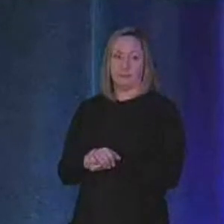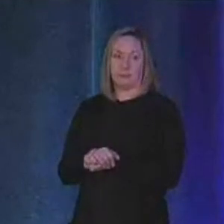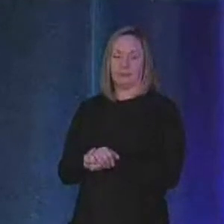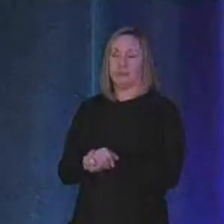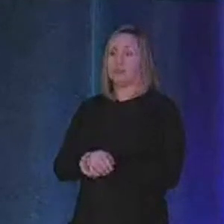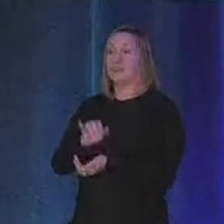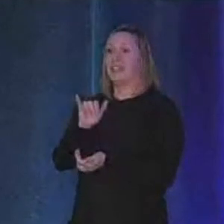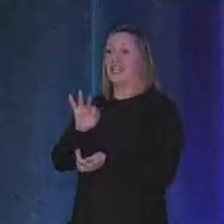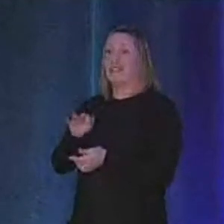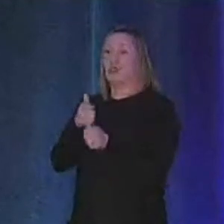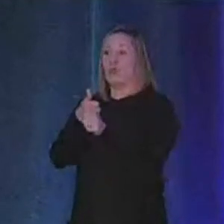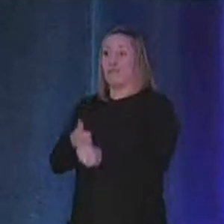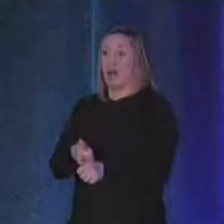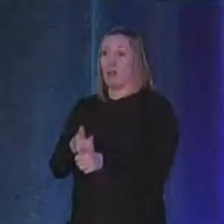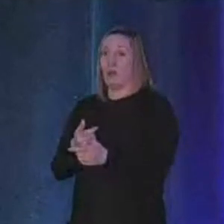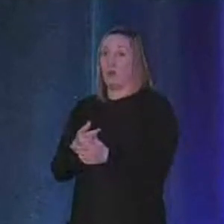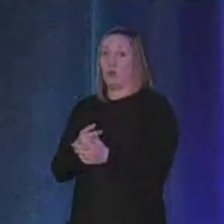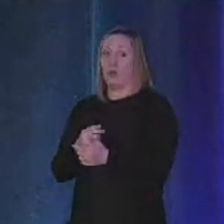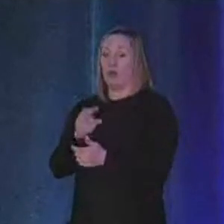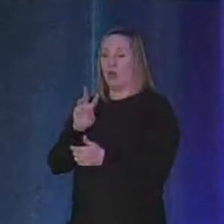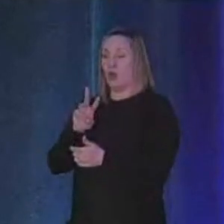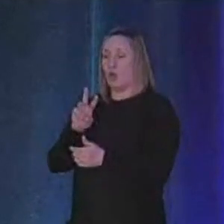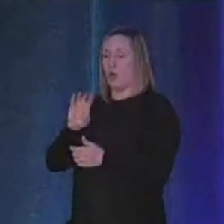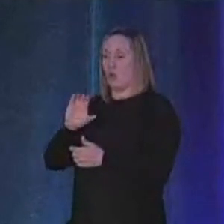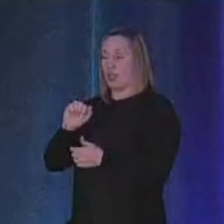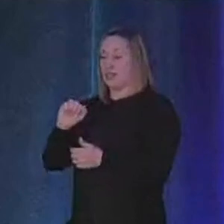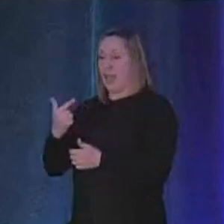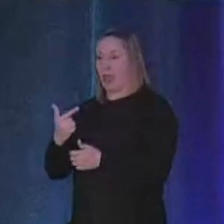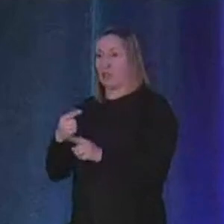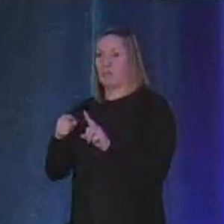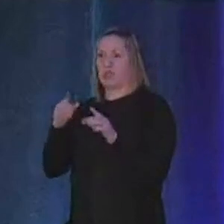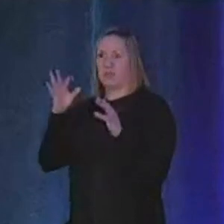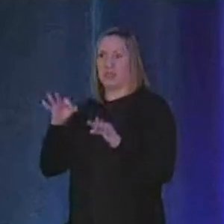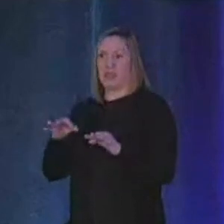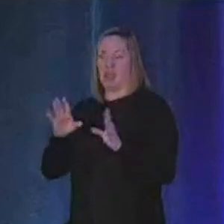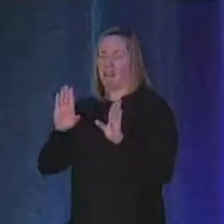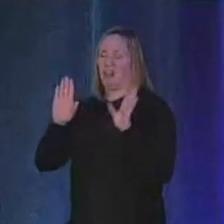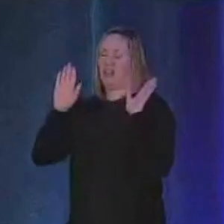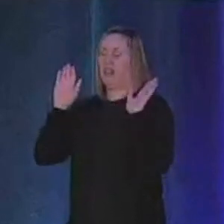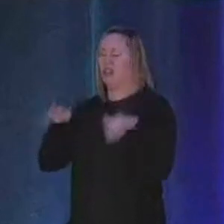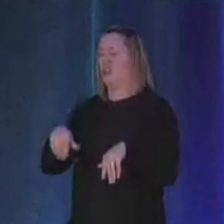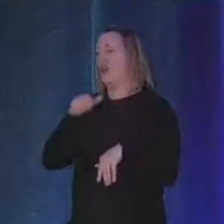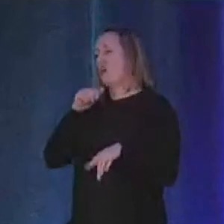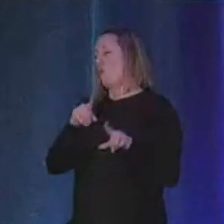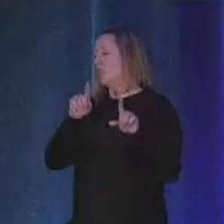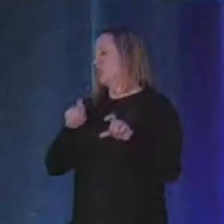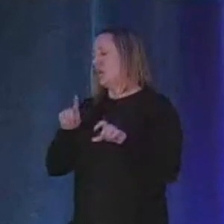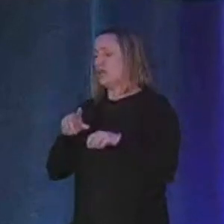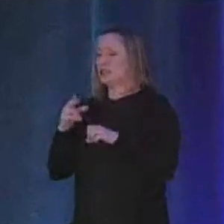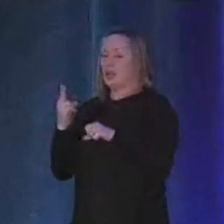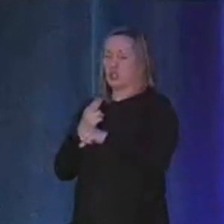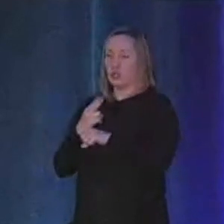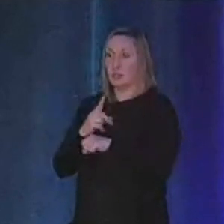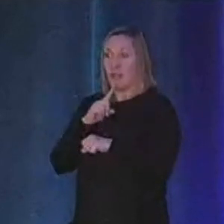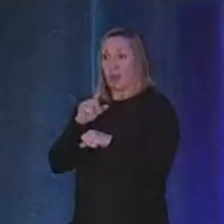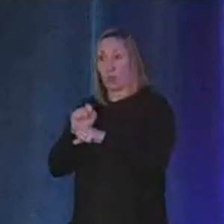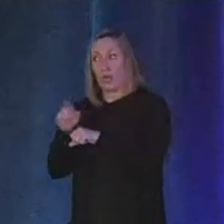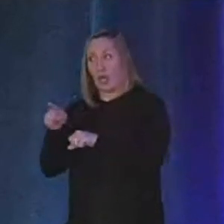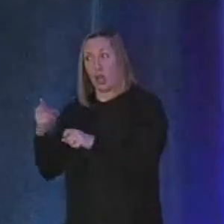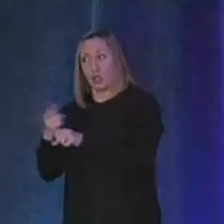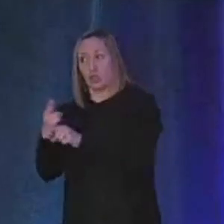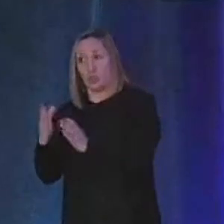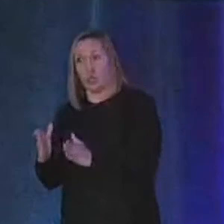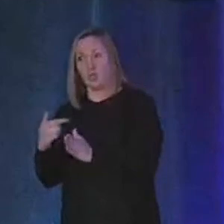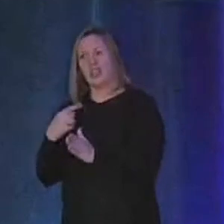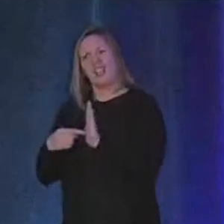if you can follow the WCAG, but you choose like not to take the time to test the implementations by real users, I think